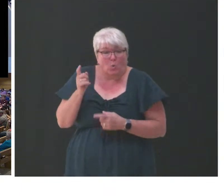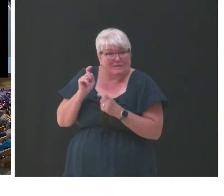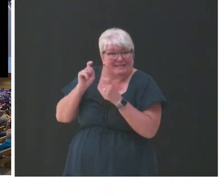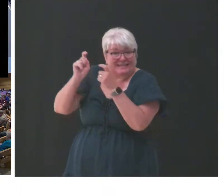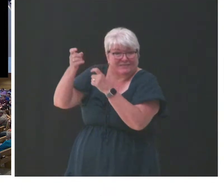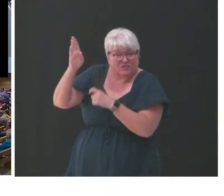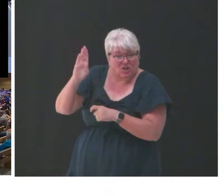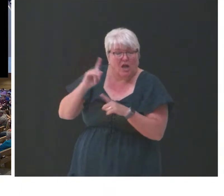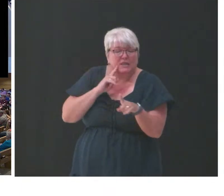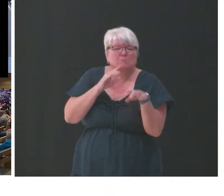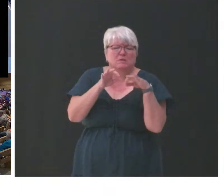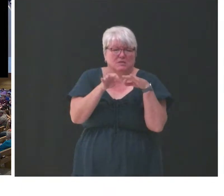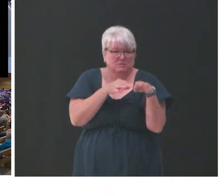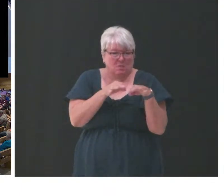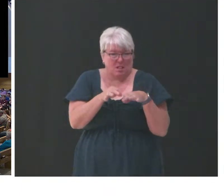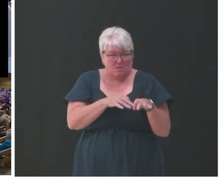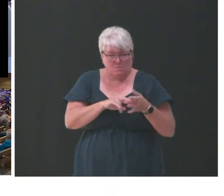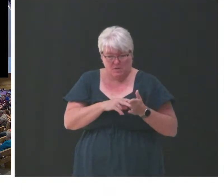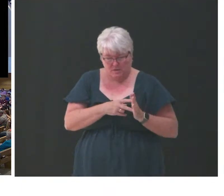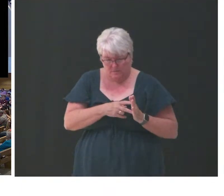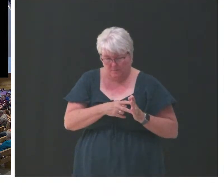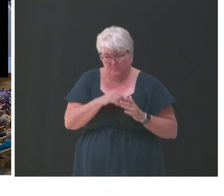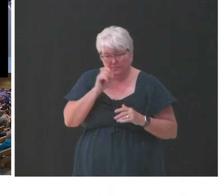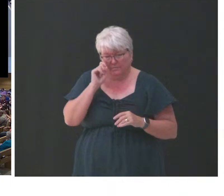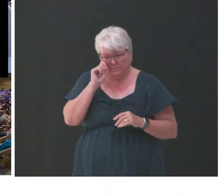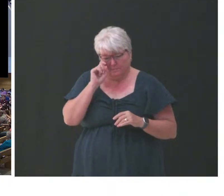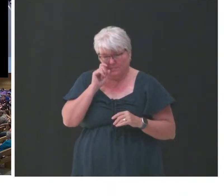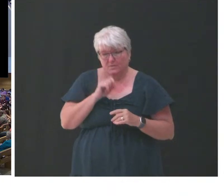give to God. So let me explain a few